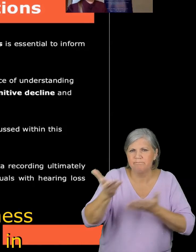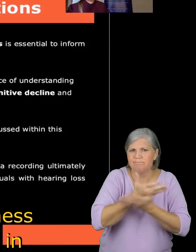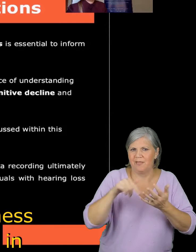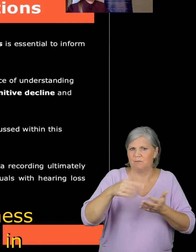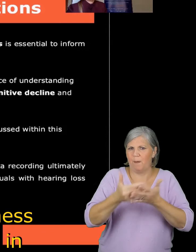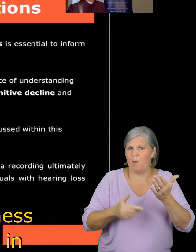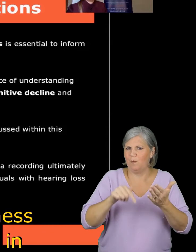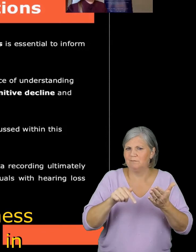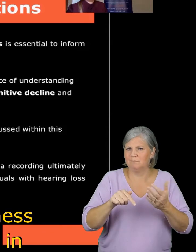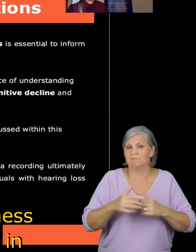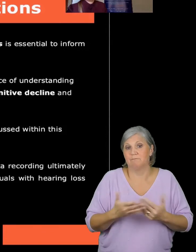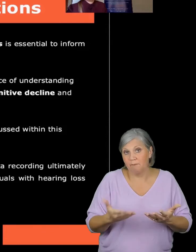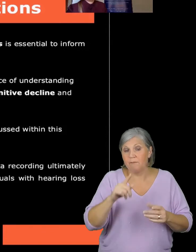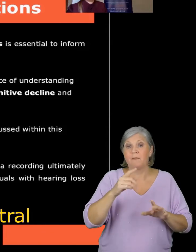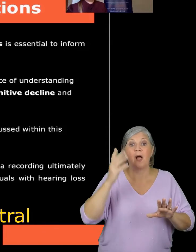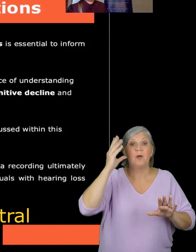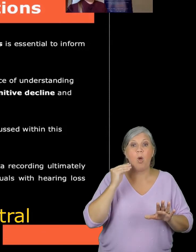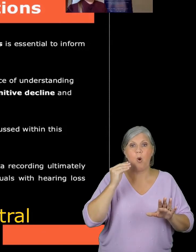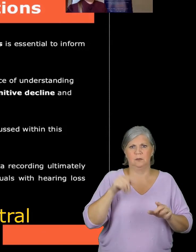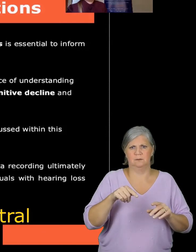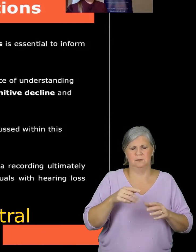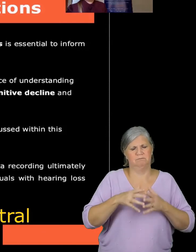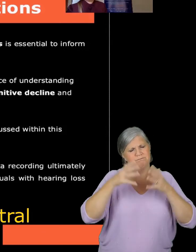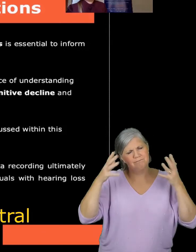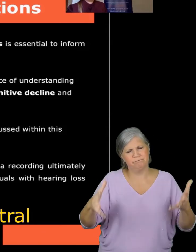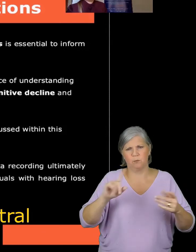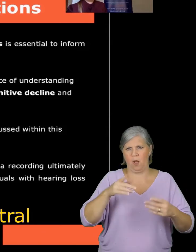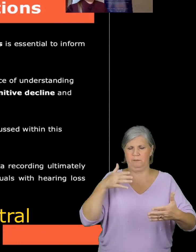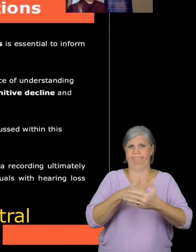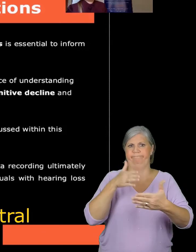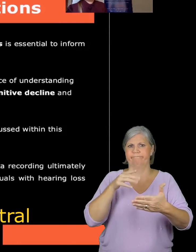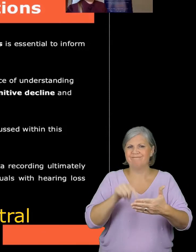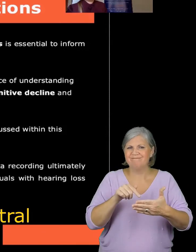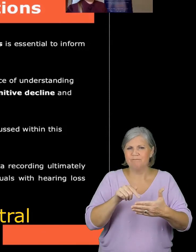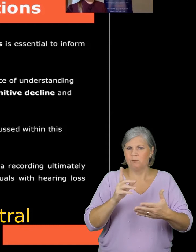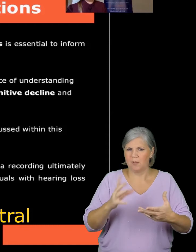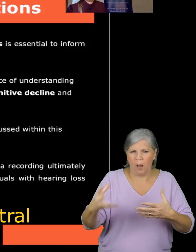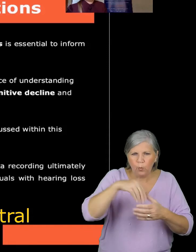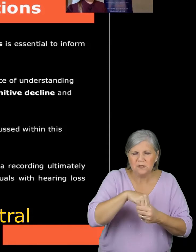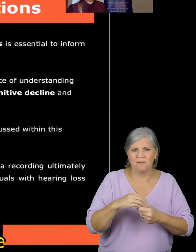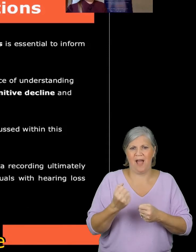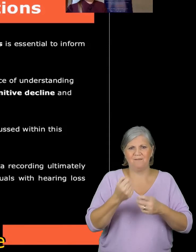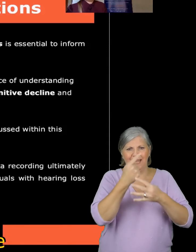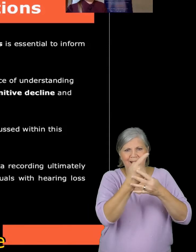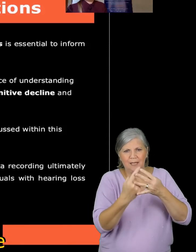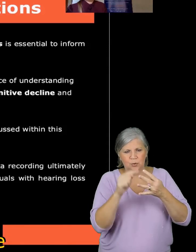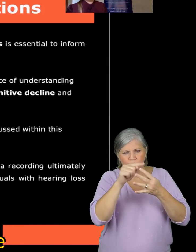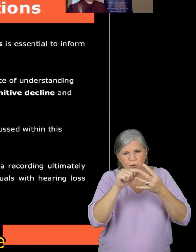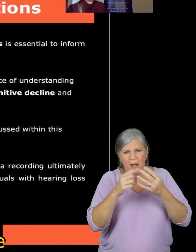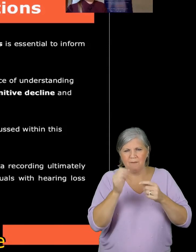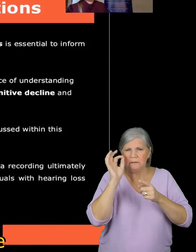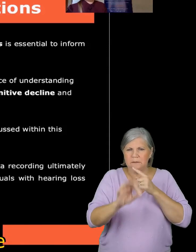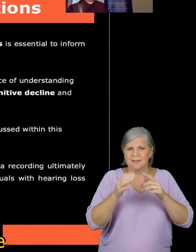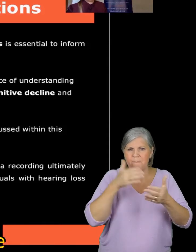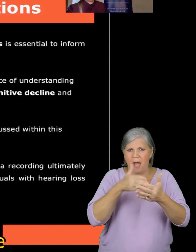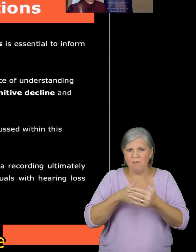Overall, in terms of deafness and dementia prevalence in Scotland, there is no central data collection point. The data held by